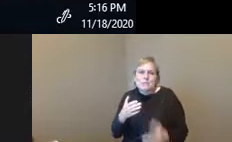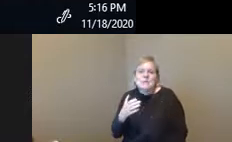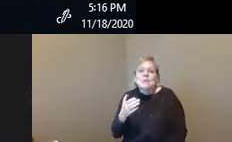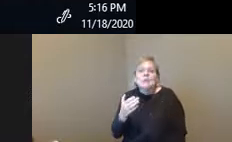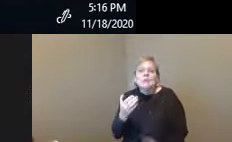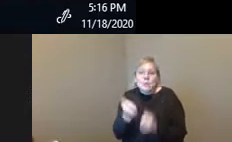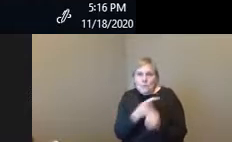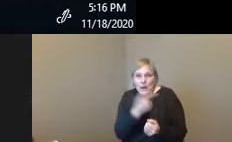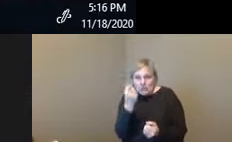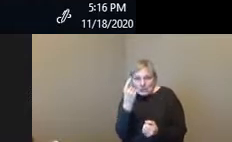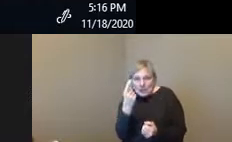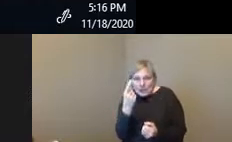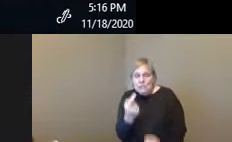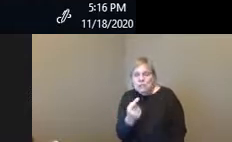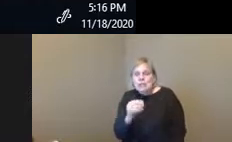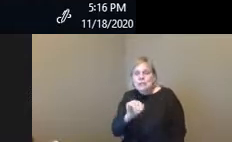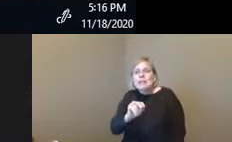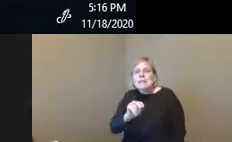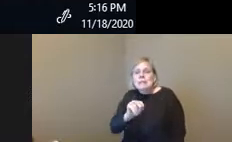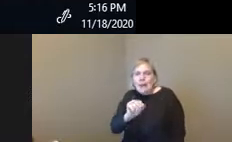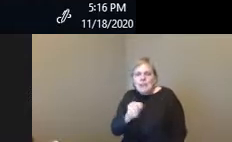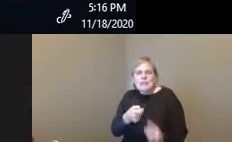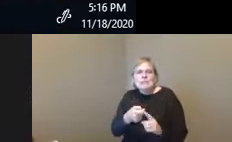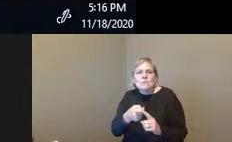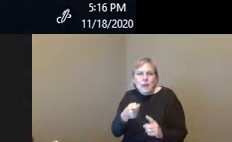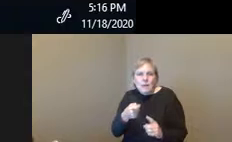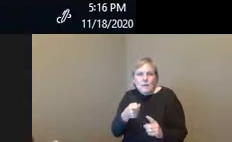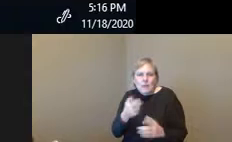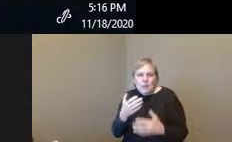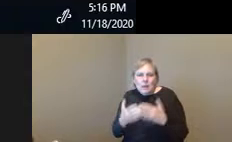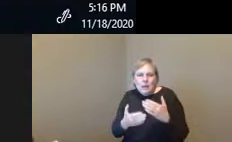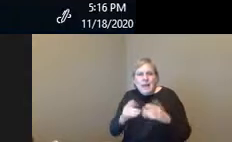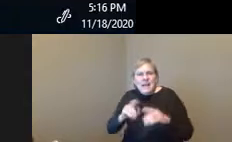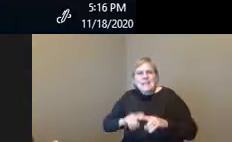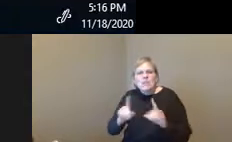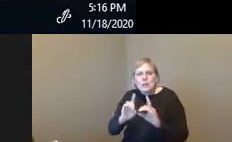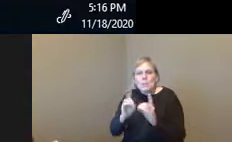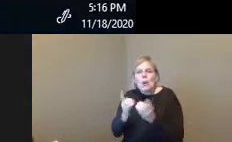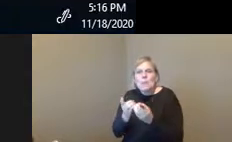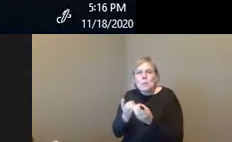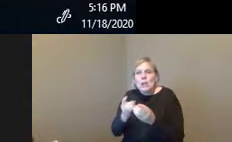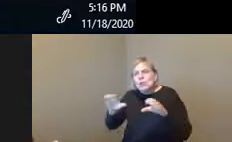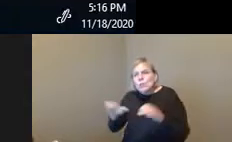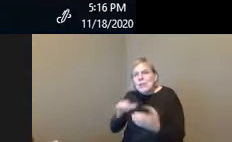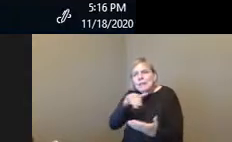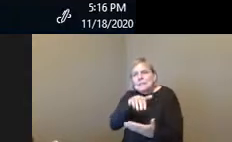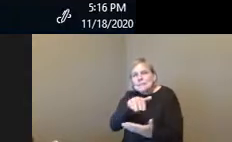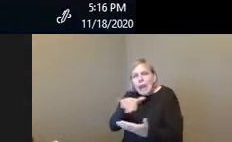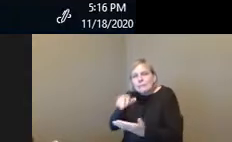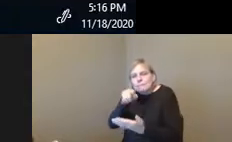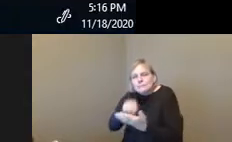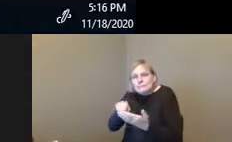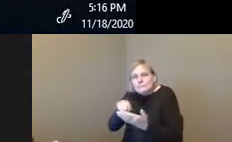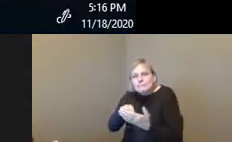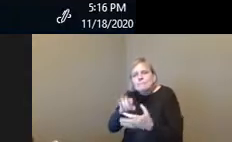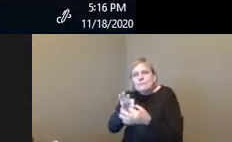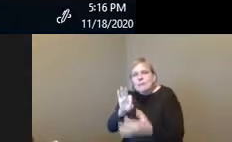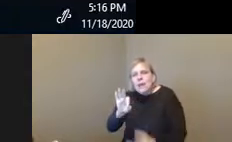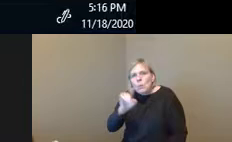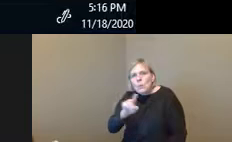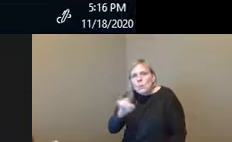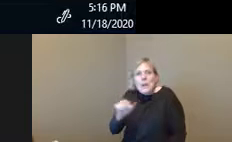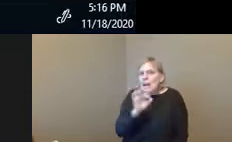everybody understands, Gina is from a different department that's doing a study about 911. So she's